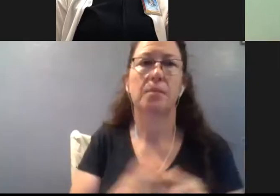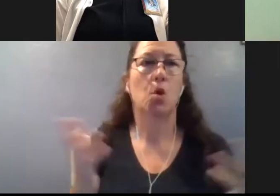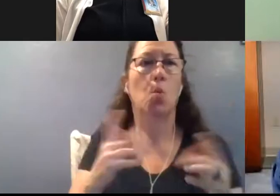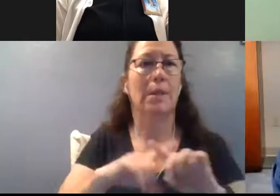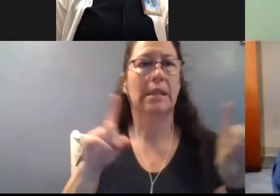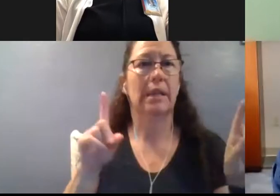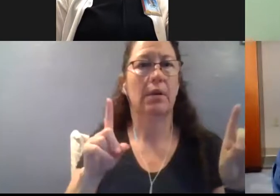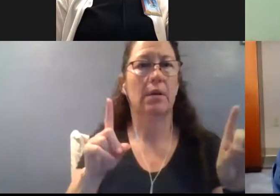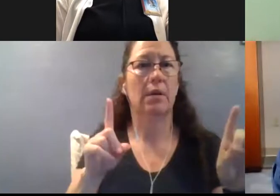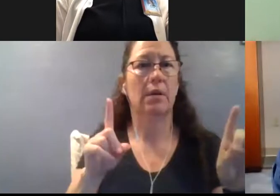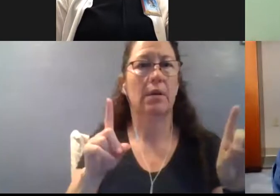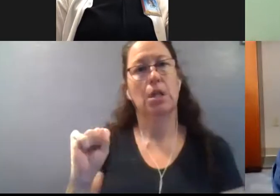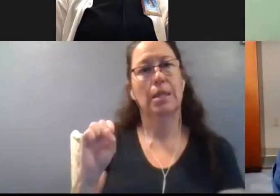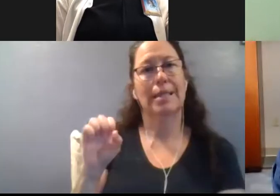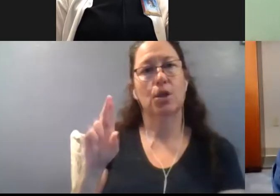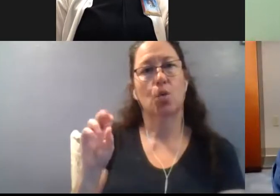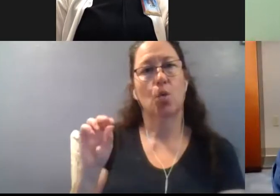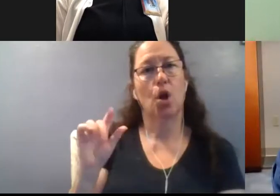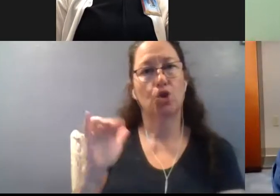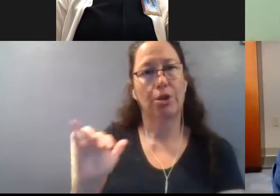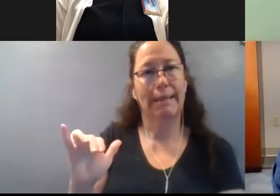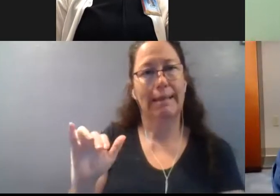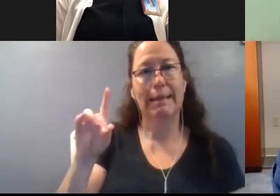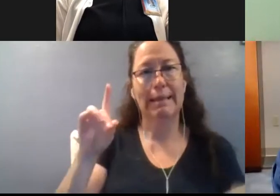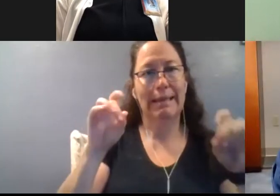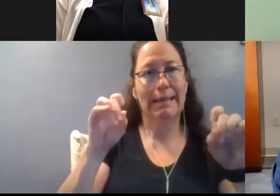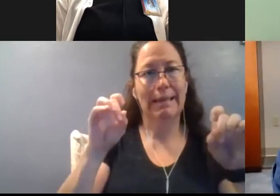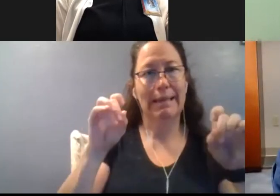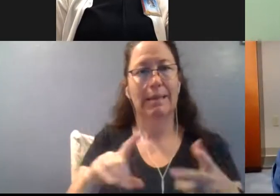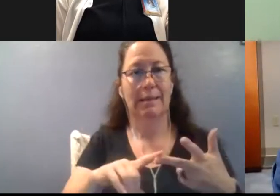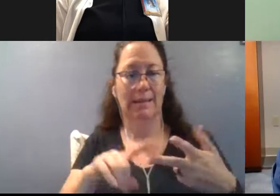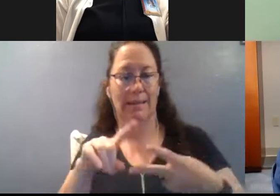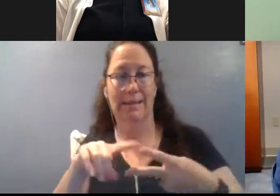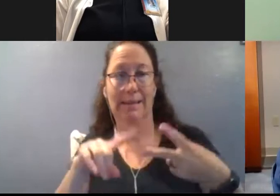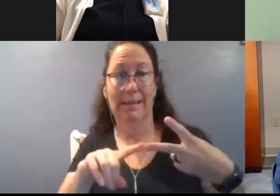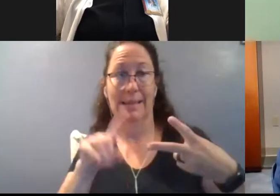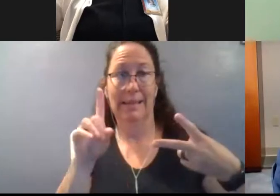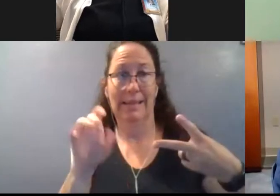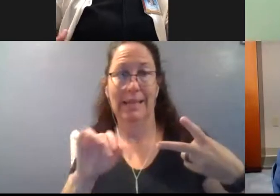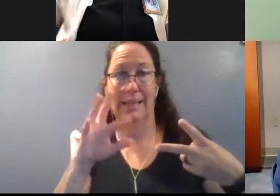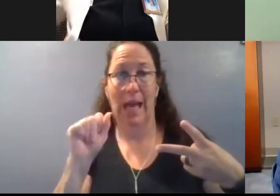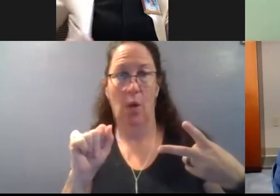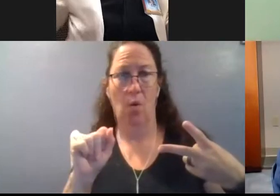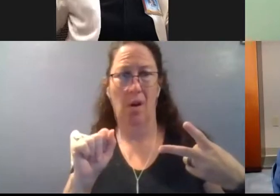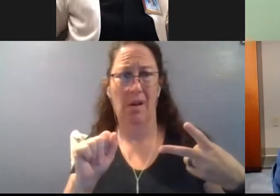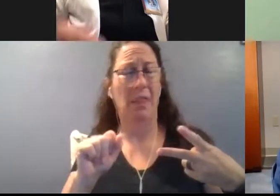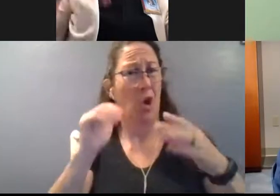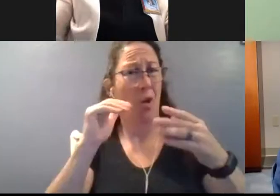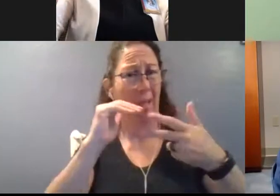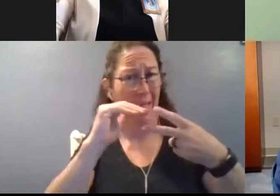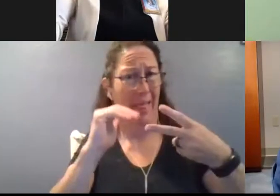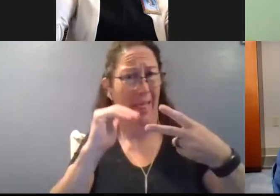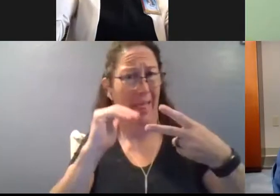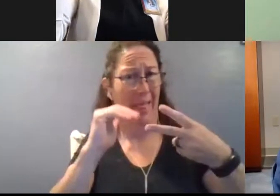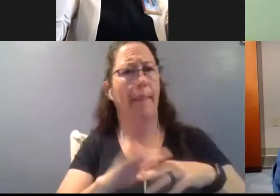between a serology test and the kind of test administered by Test Iowa? I ask because they're listed differently across the